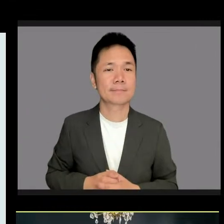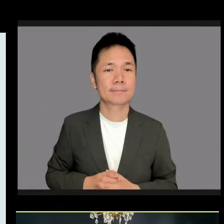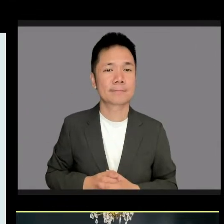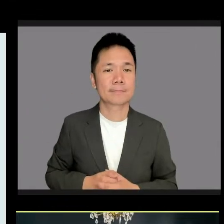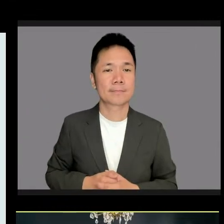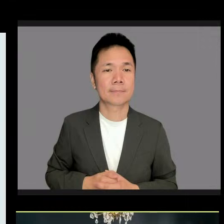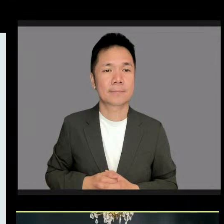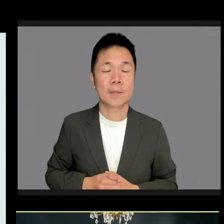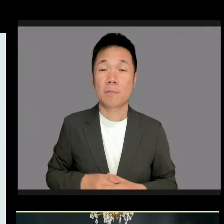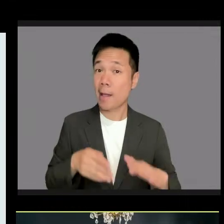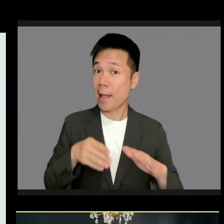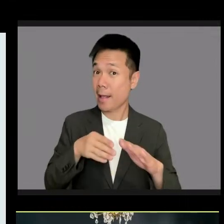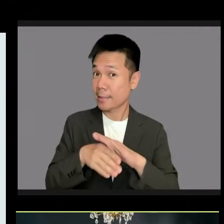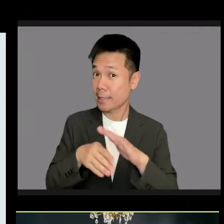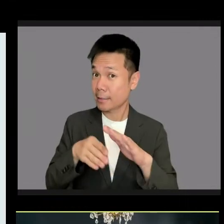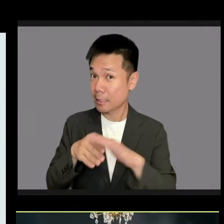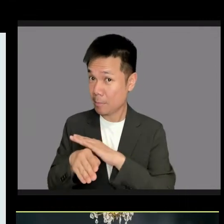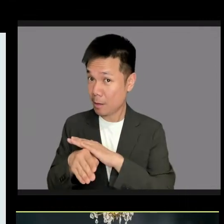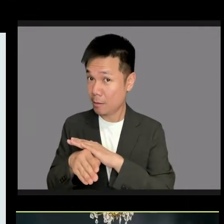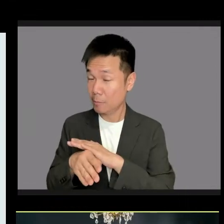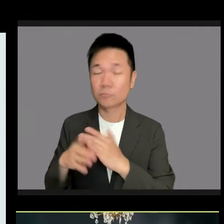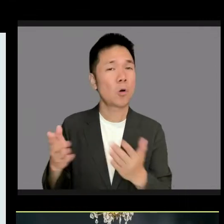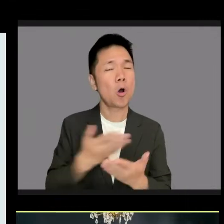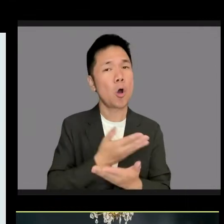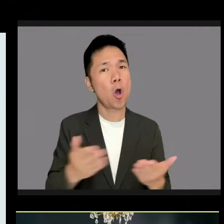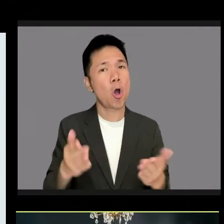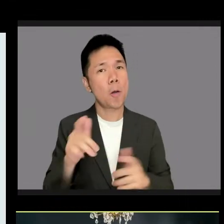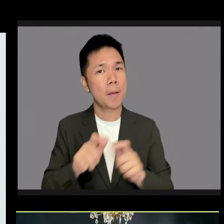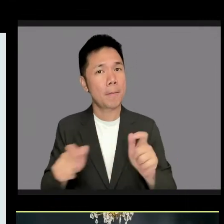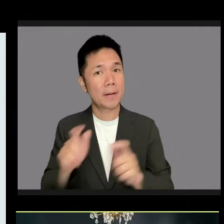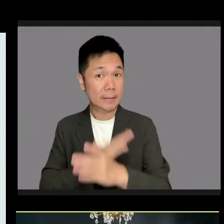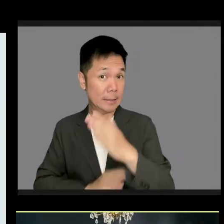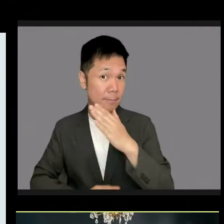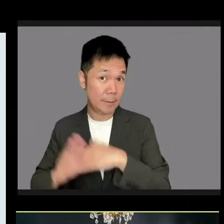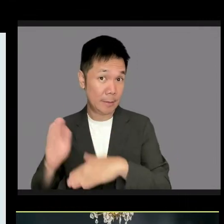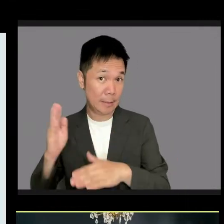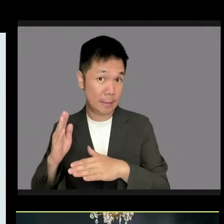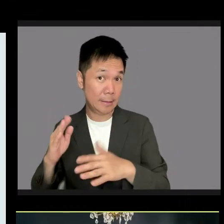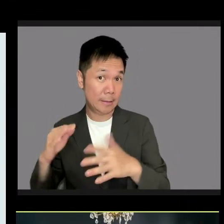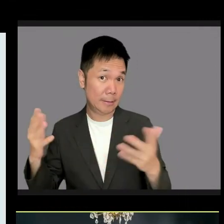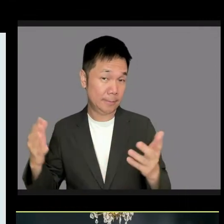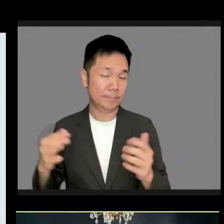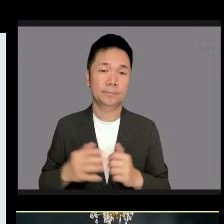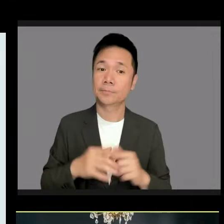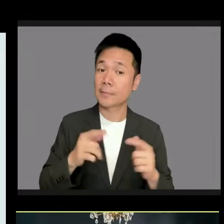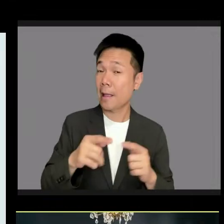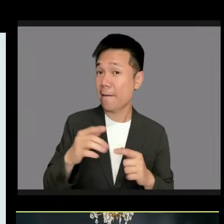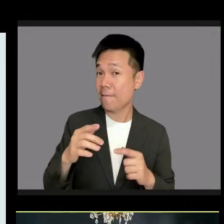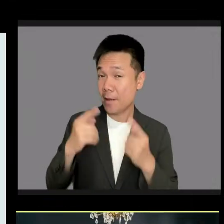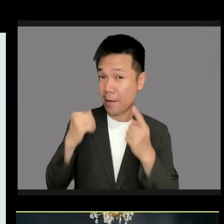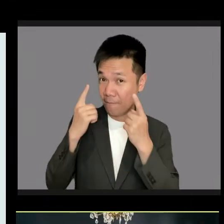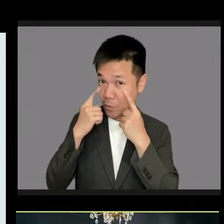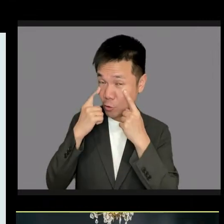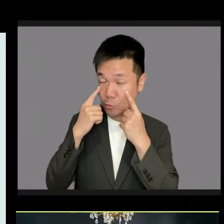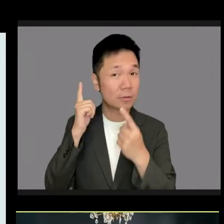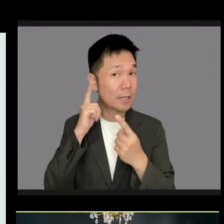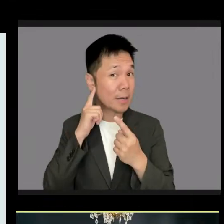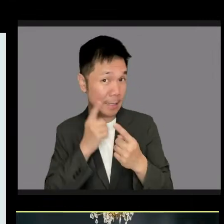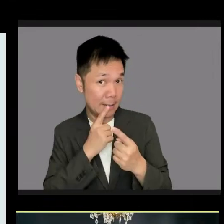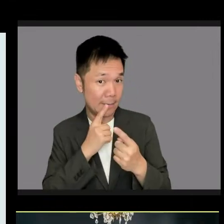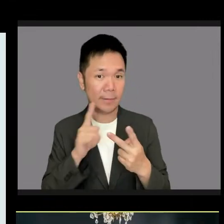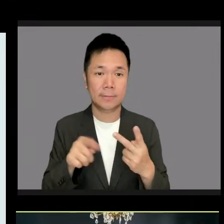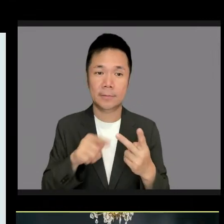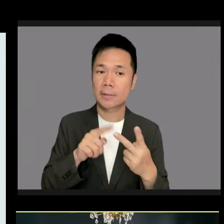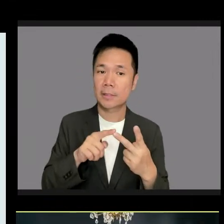accessible experiences for people with disabilities, we're mainly talking about people who have visual, hearing, motor,